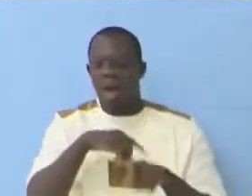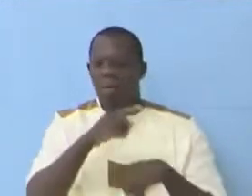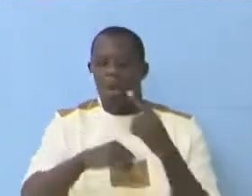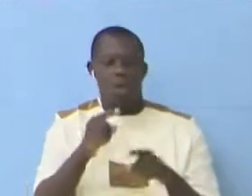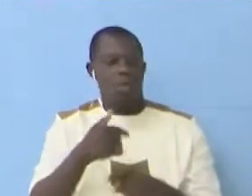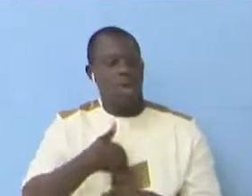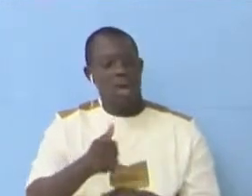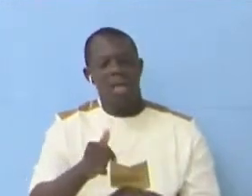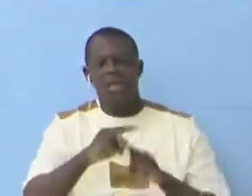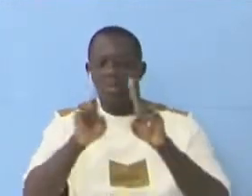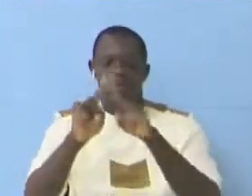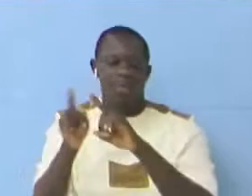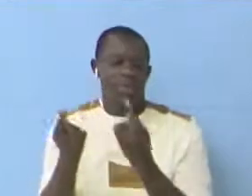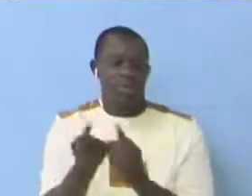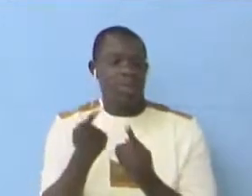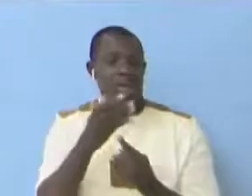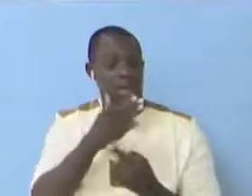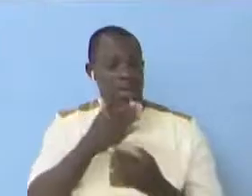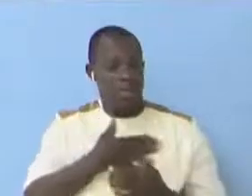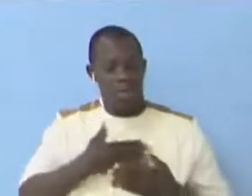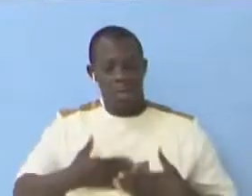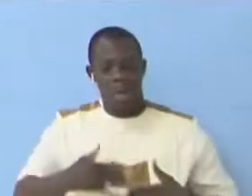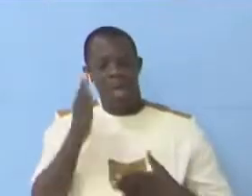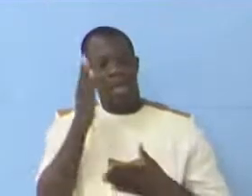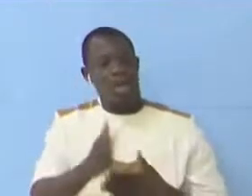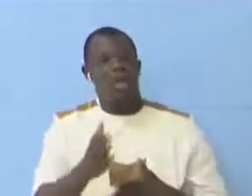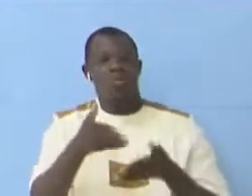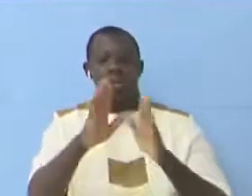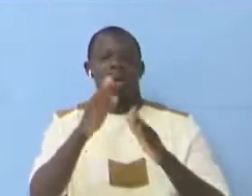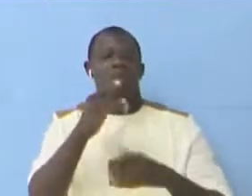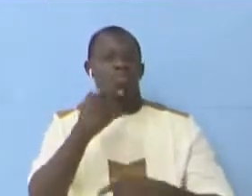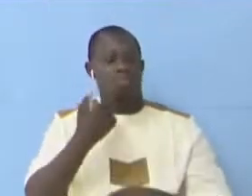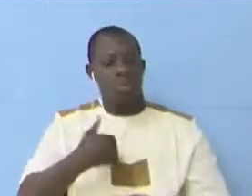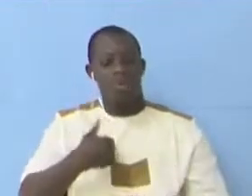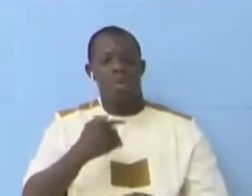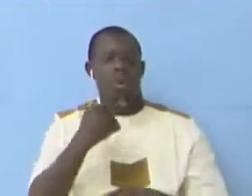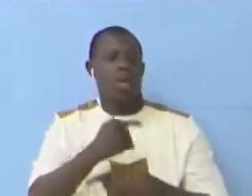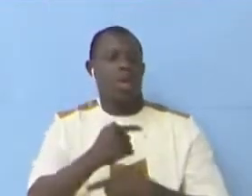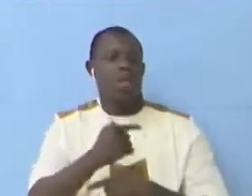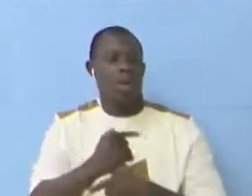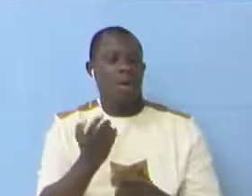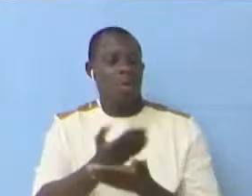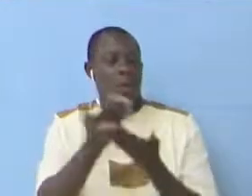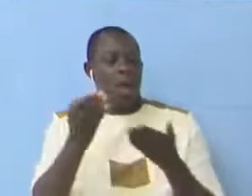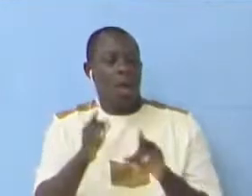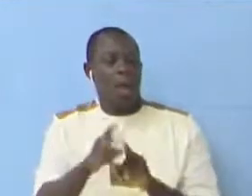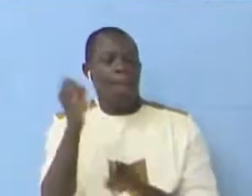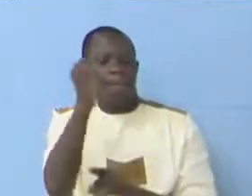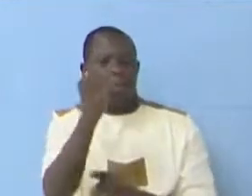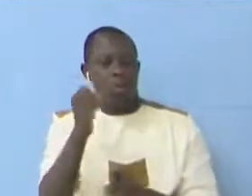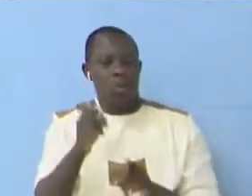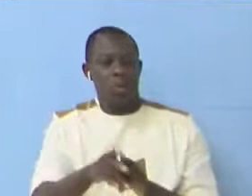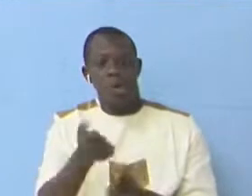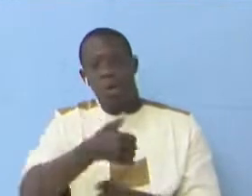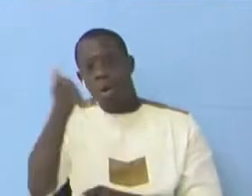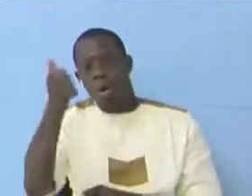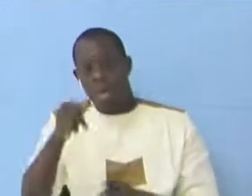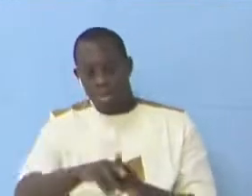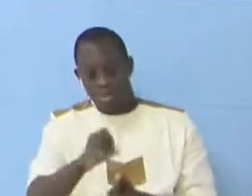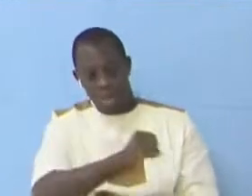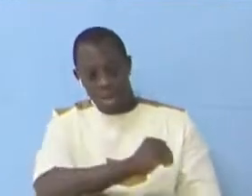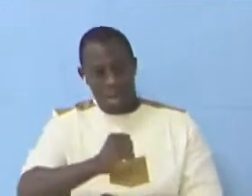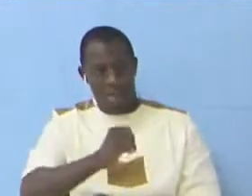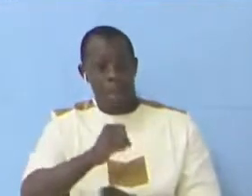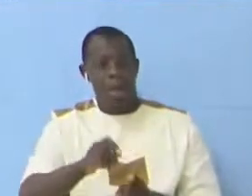nañ lépp loo xam ne mooy suñu yelleef. as a people comme doomu aadama. because of the untold crimes they have committed against